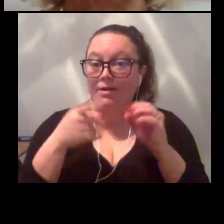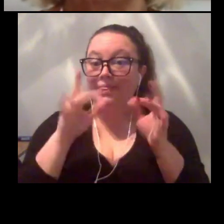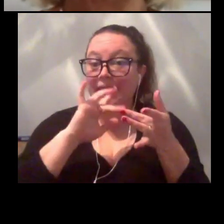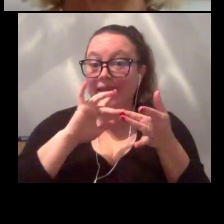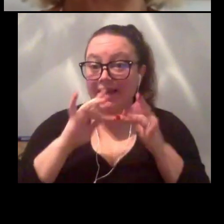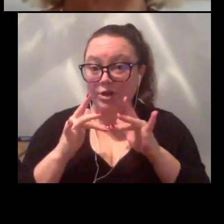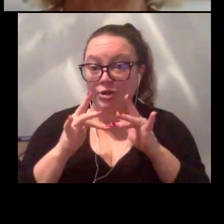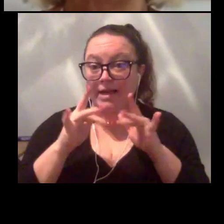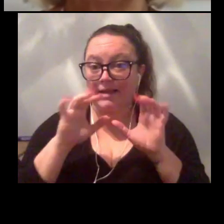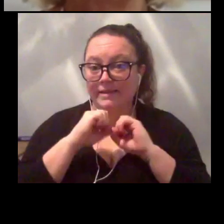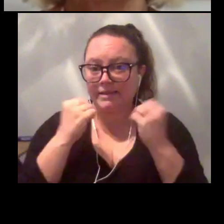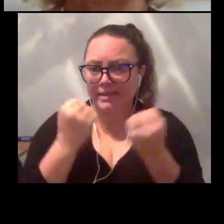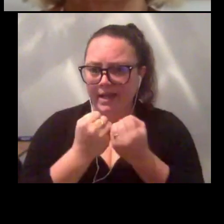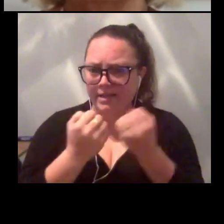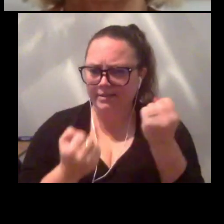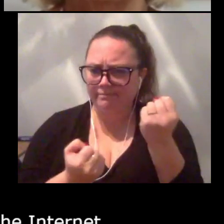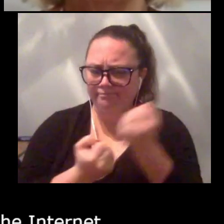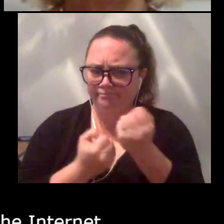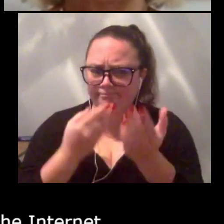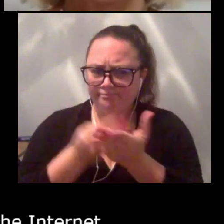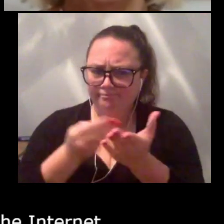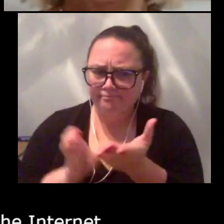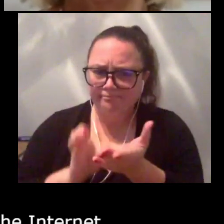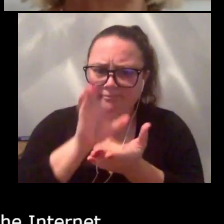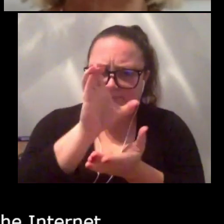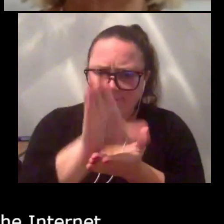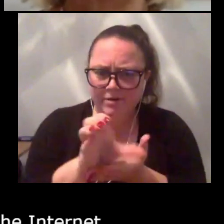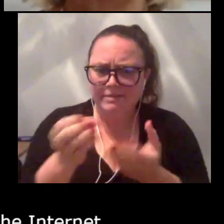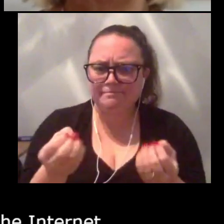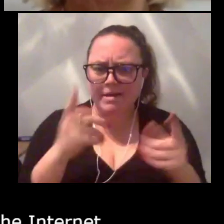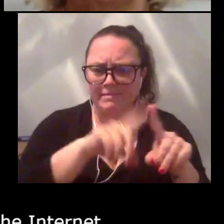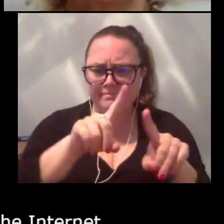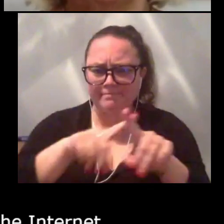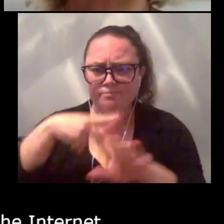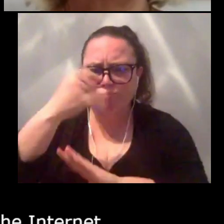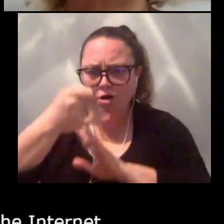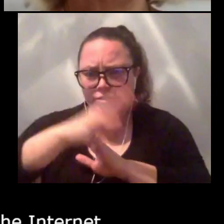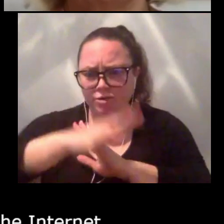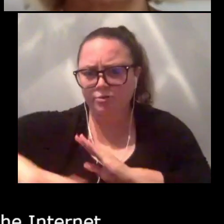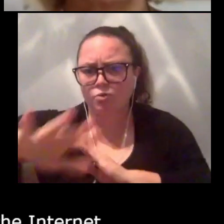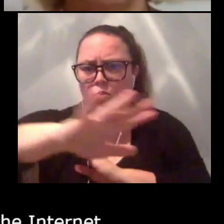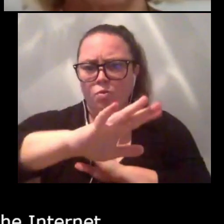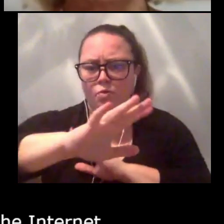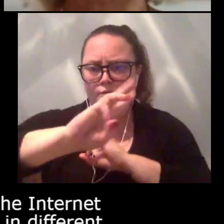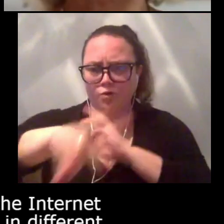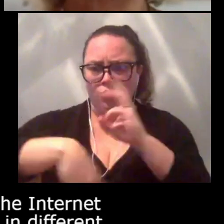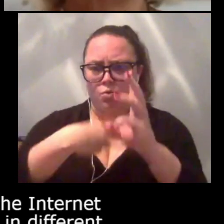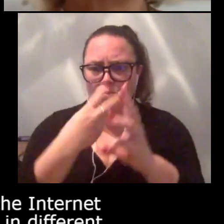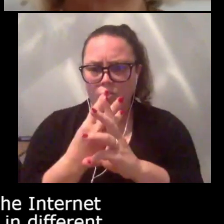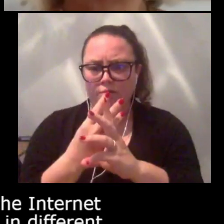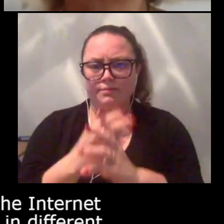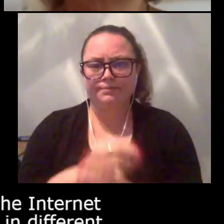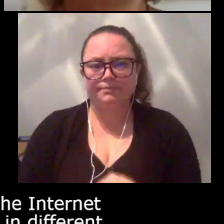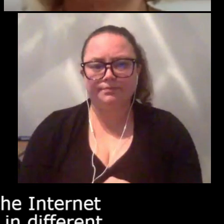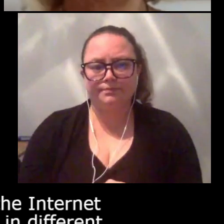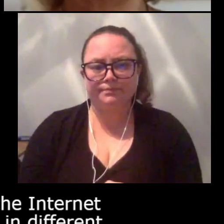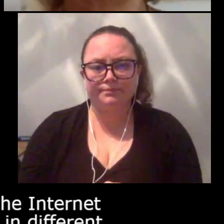disability projects in different countries across the world. And we welcome that.